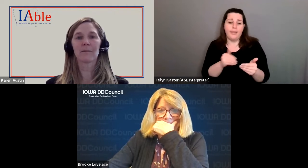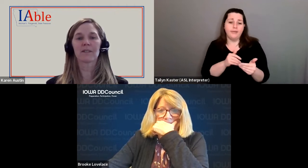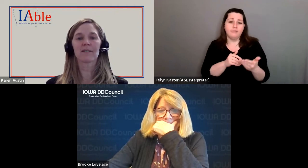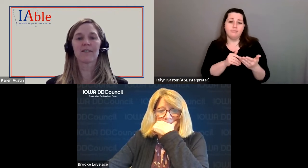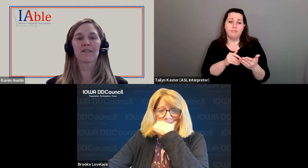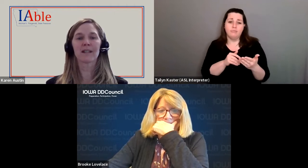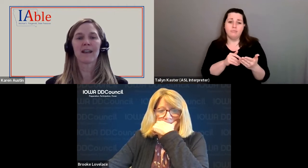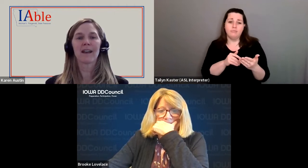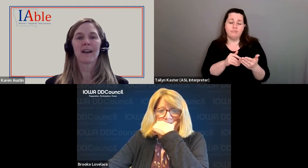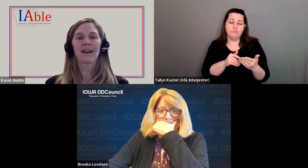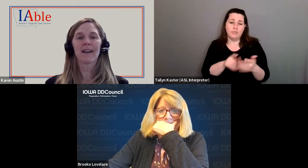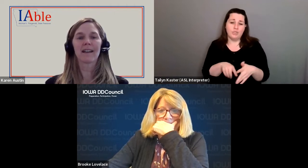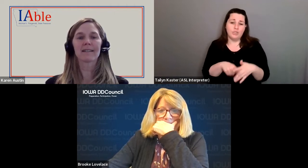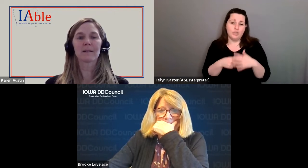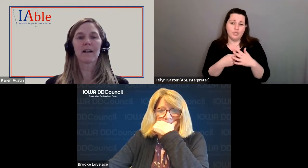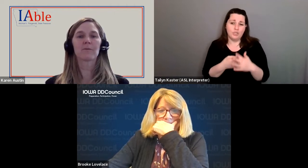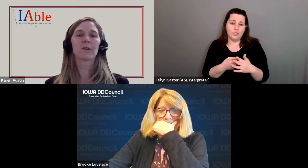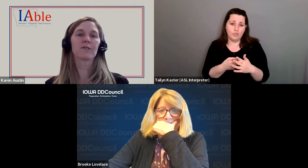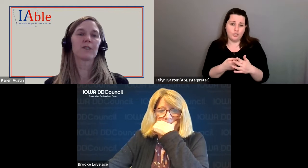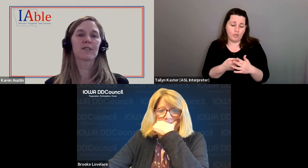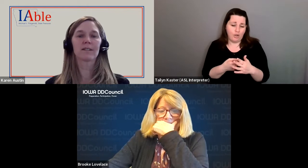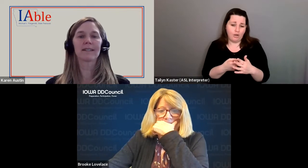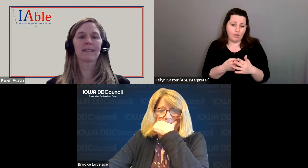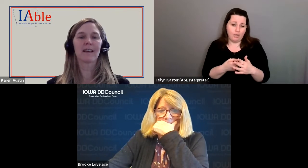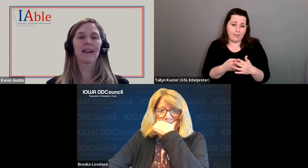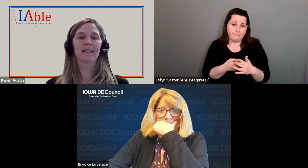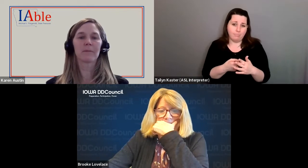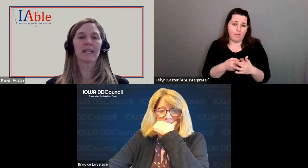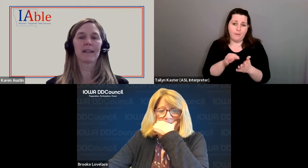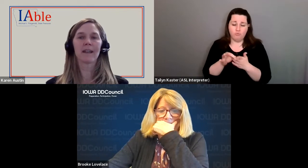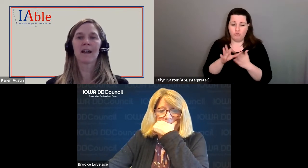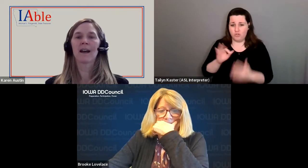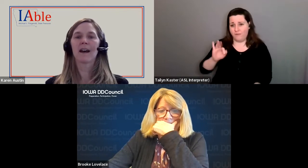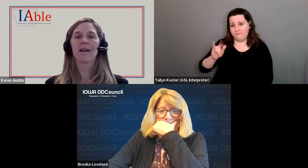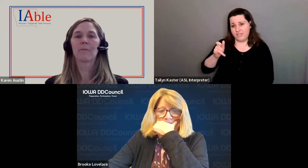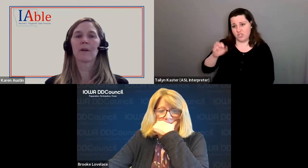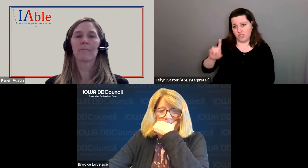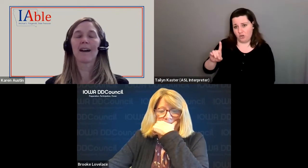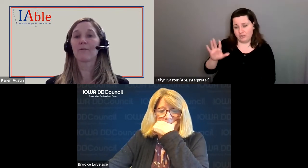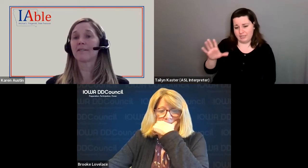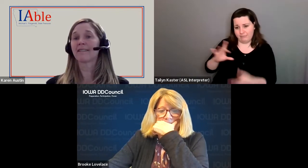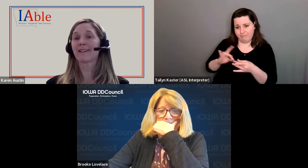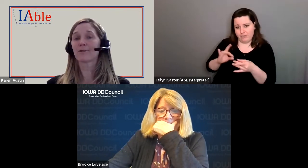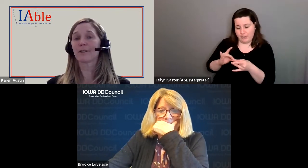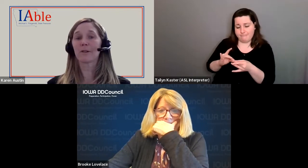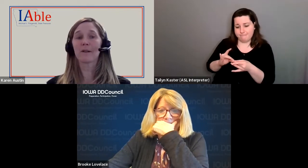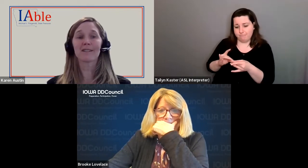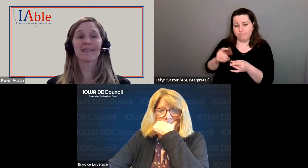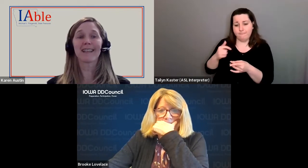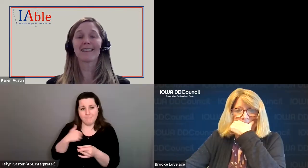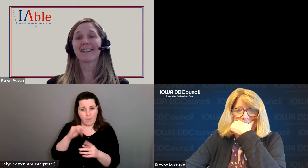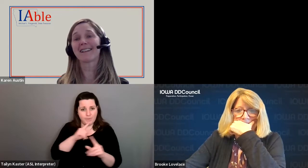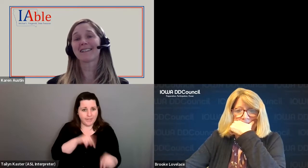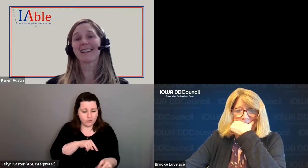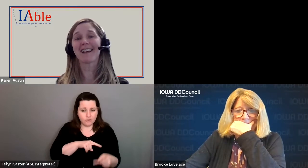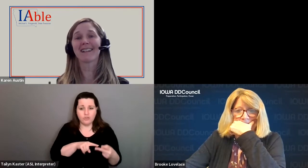and start. As Treasurer Fitzgerald said at the beginning, I will answer some of the